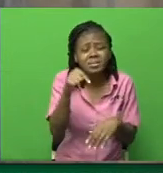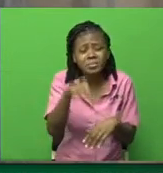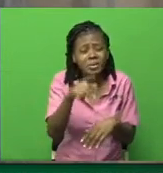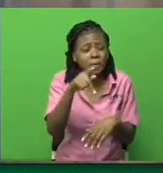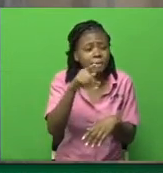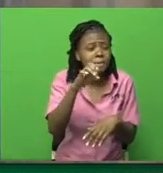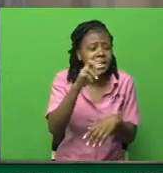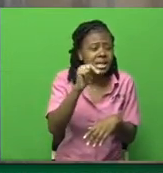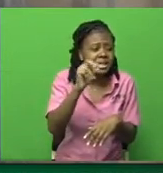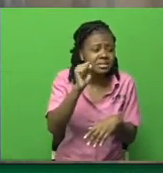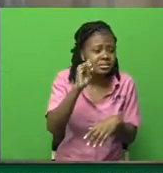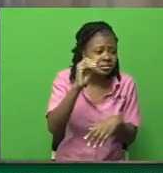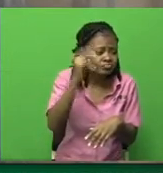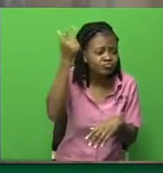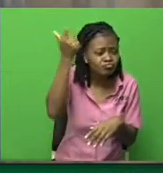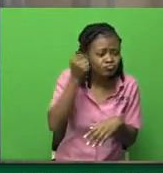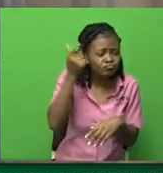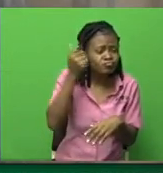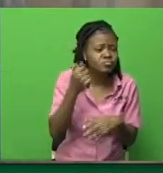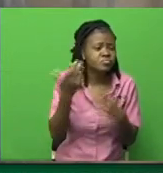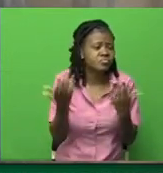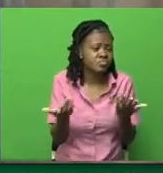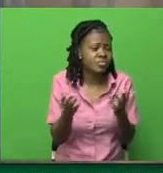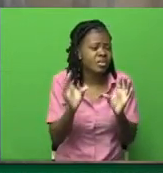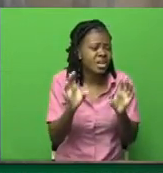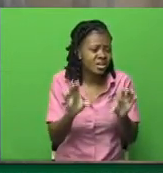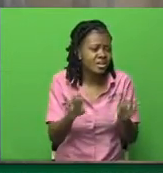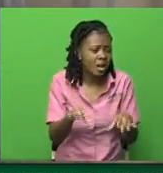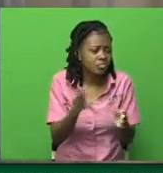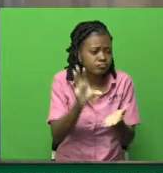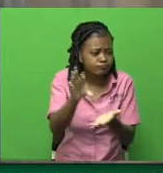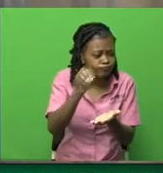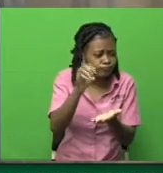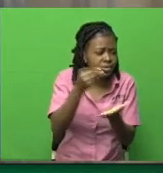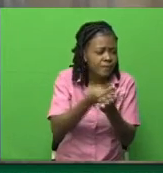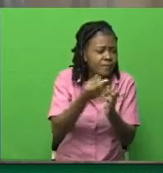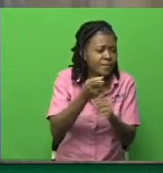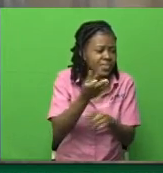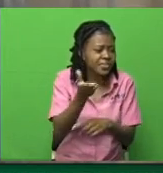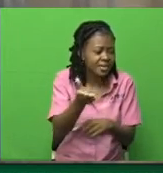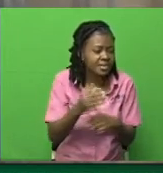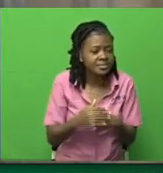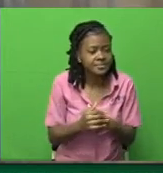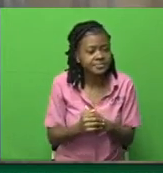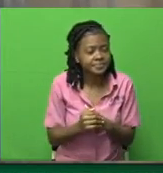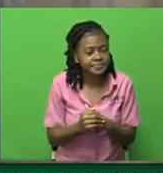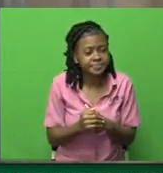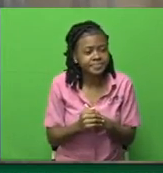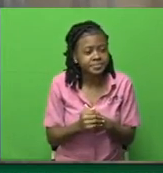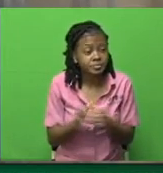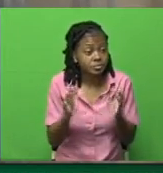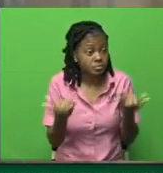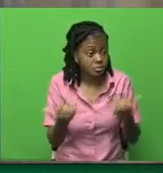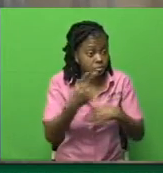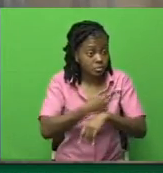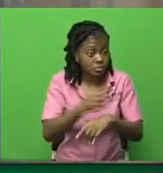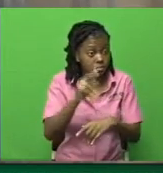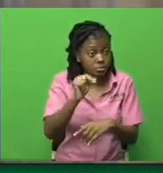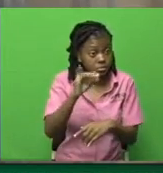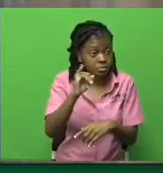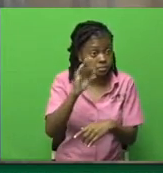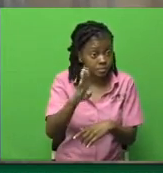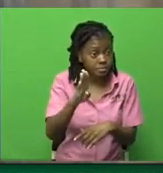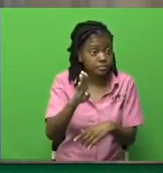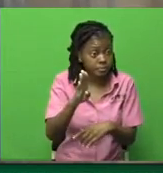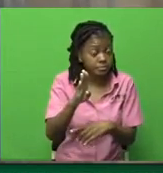was a contributory scheme that they could fall back upon today we are faced with an nib which is increasingly